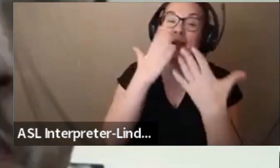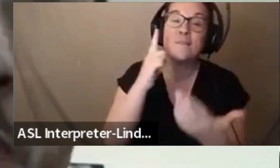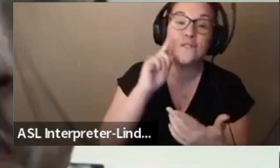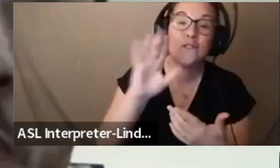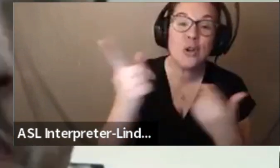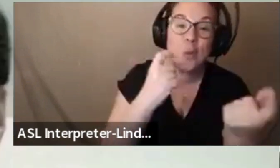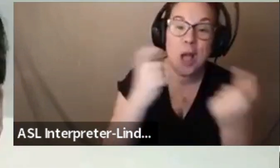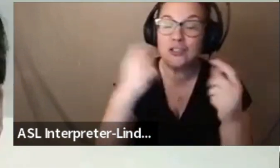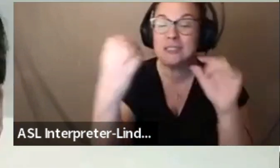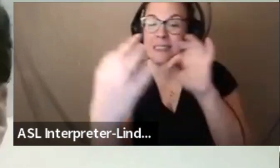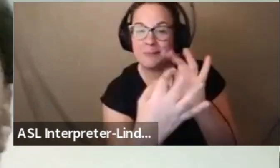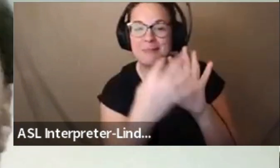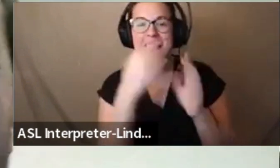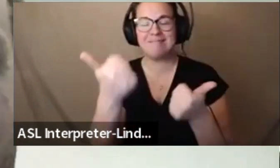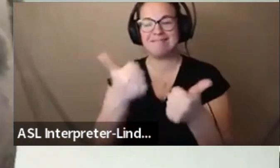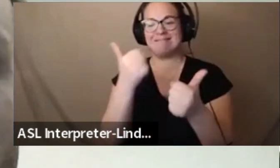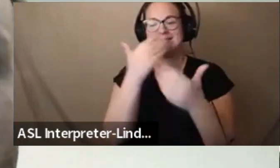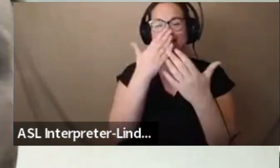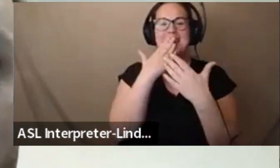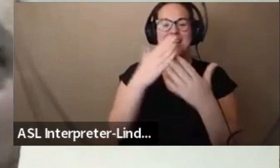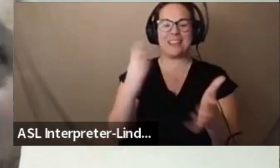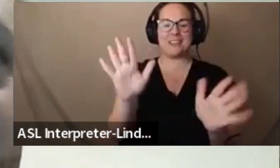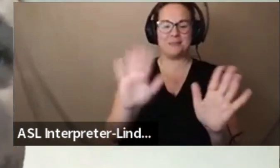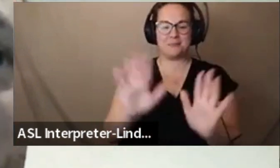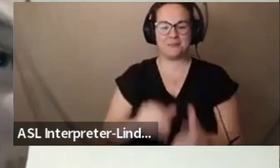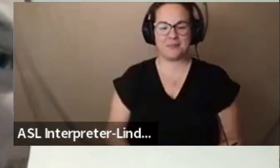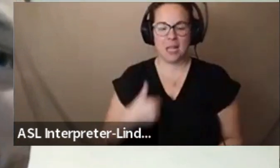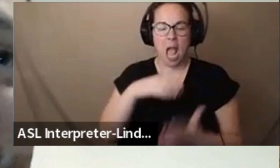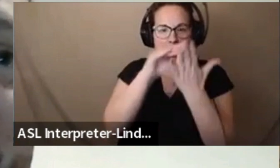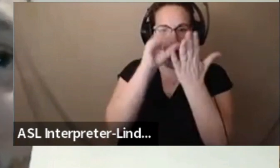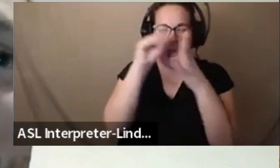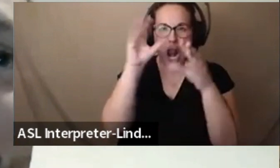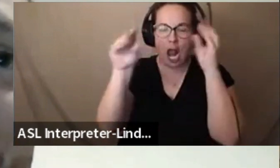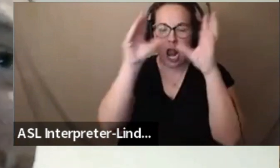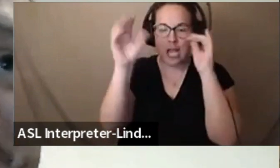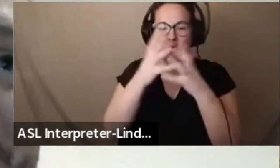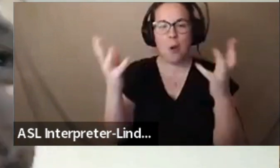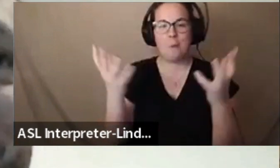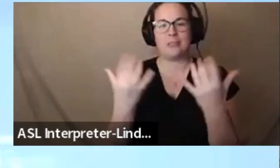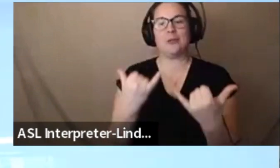7 minutes. If anybody needed to rush off anywhere, but thank you so much, Rikki. That